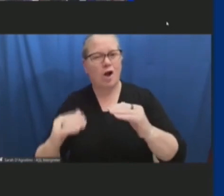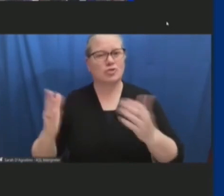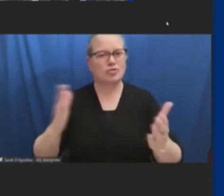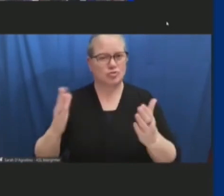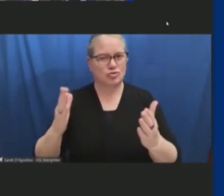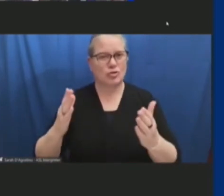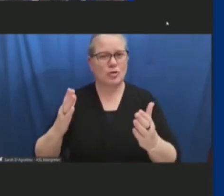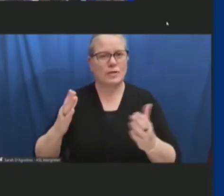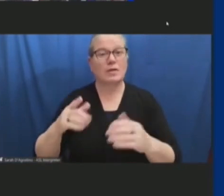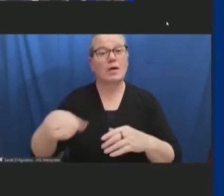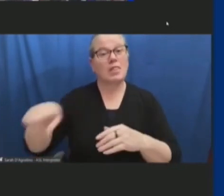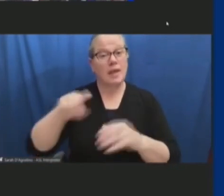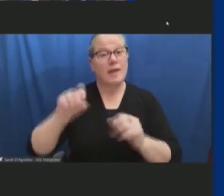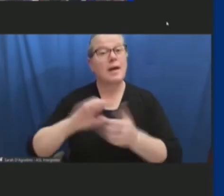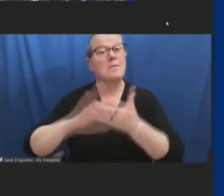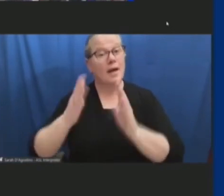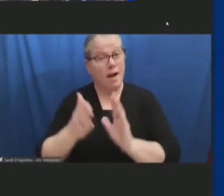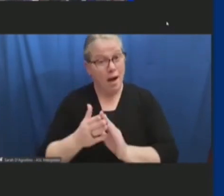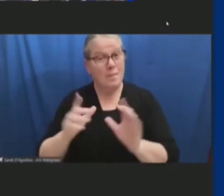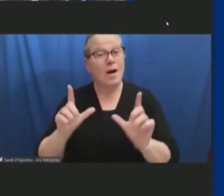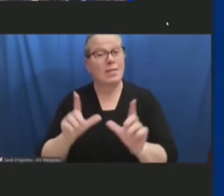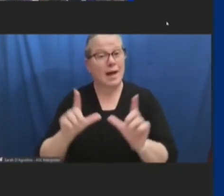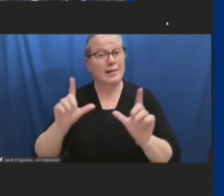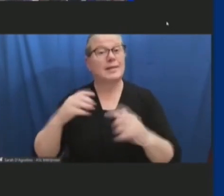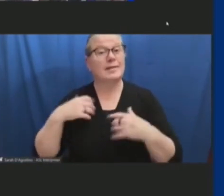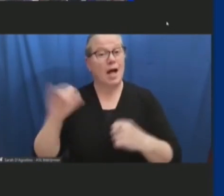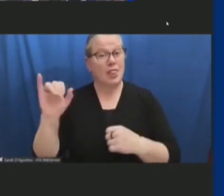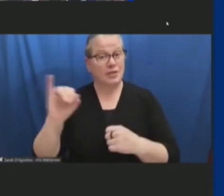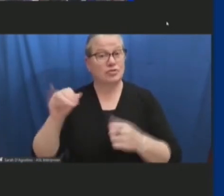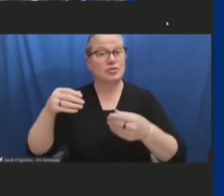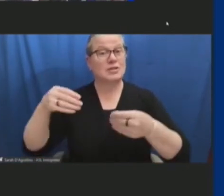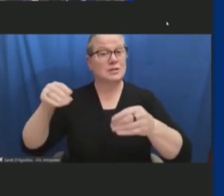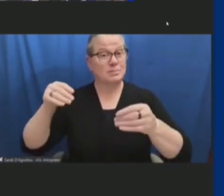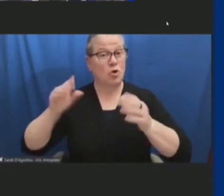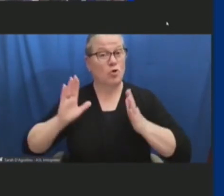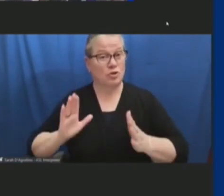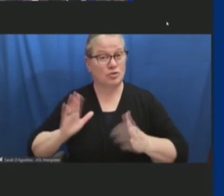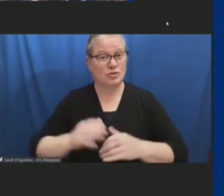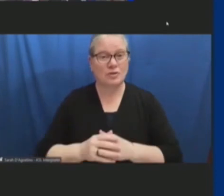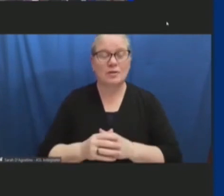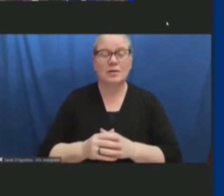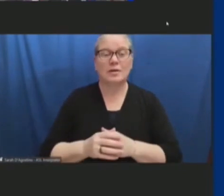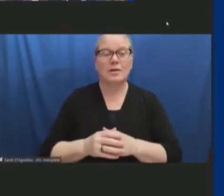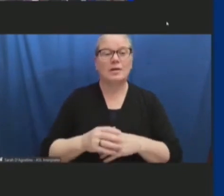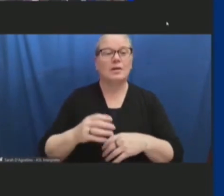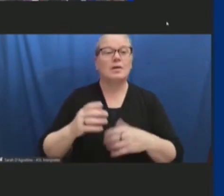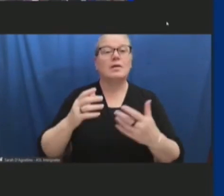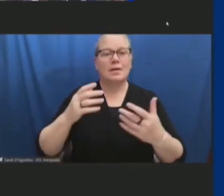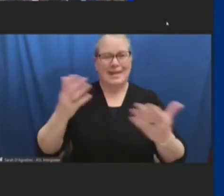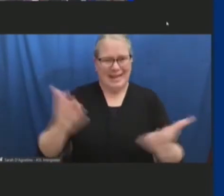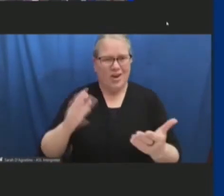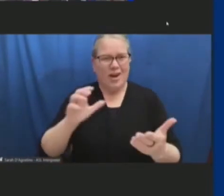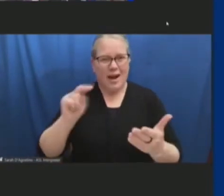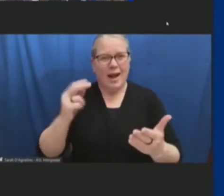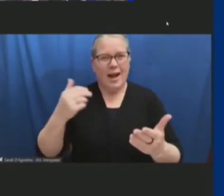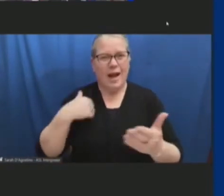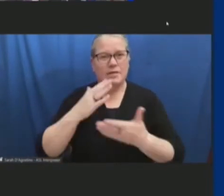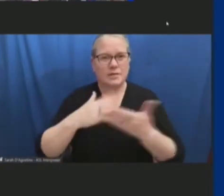brokers. Despite Connecticut's high ranking in wealth and health, there are substantial disparities in the health